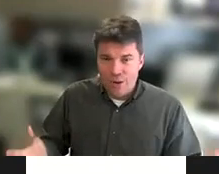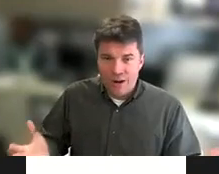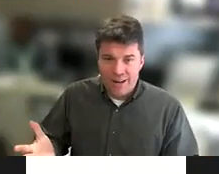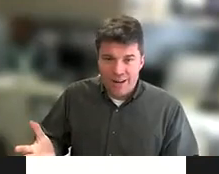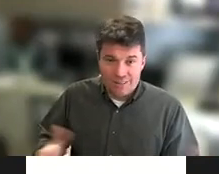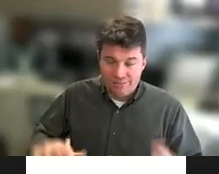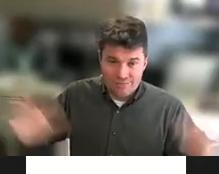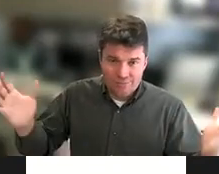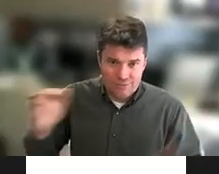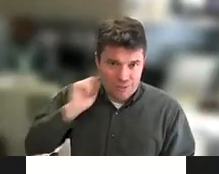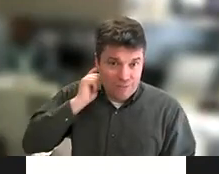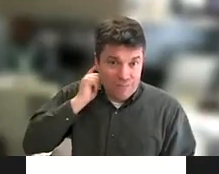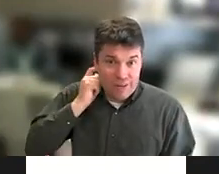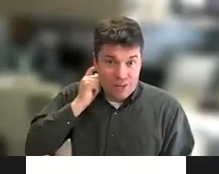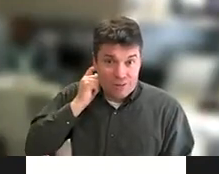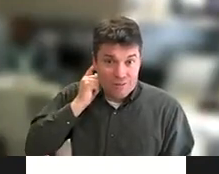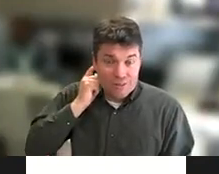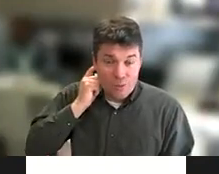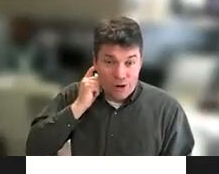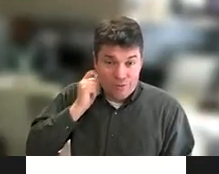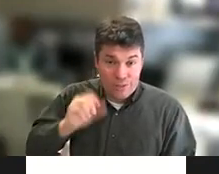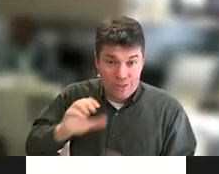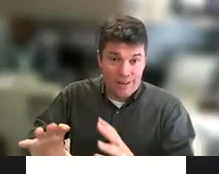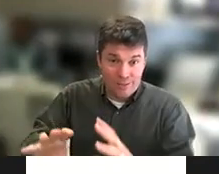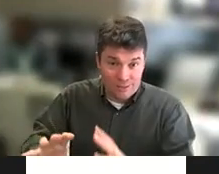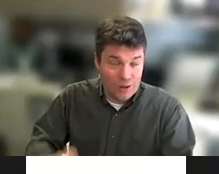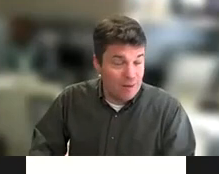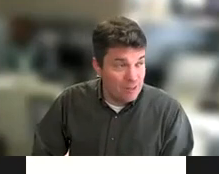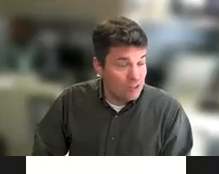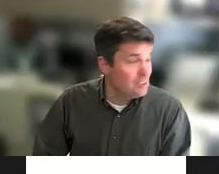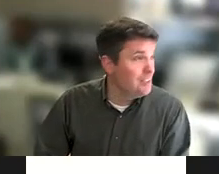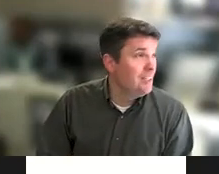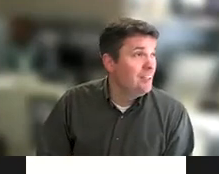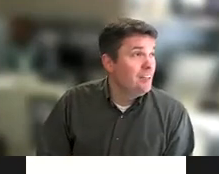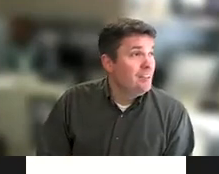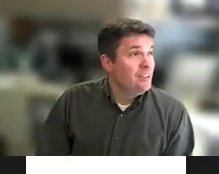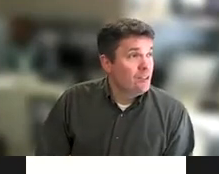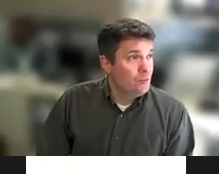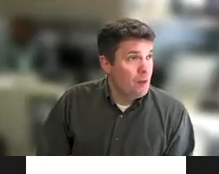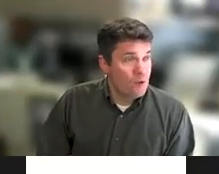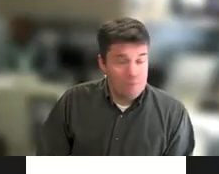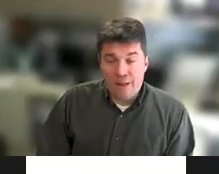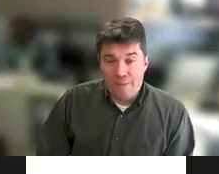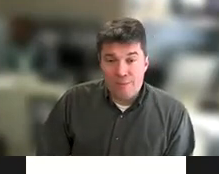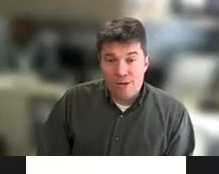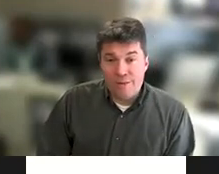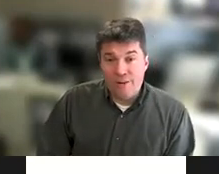important. You don't want to cut in 50-inch squares for something that's 25 inches. Pen and paper can